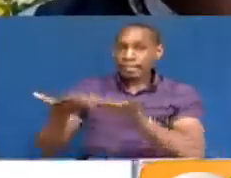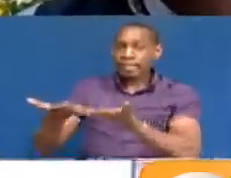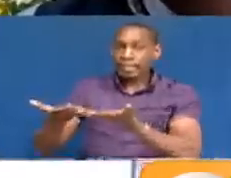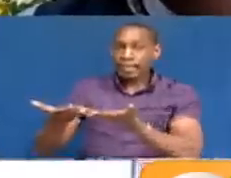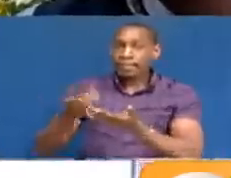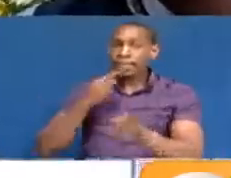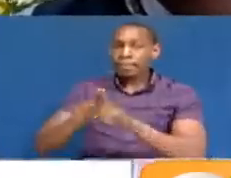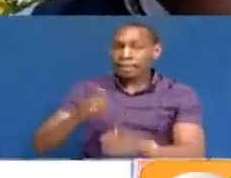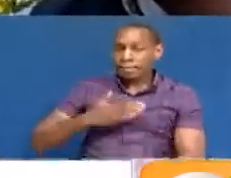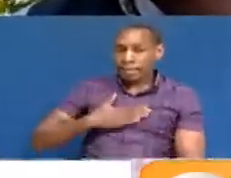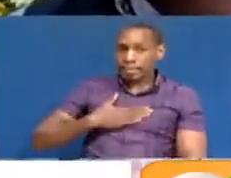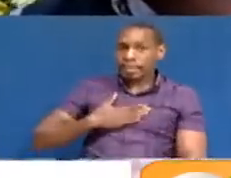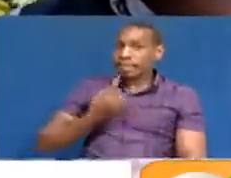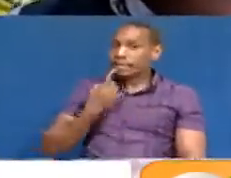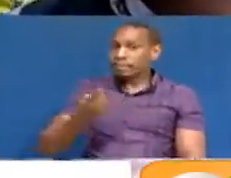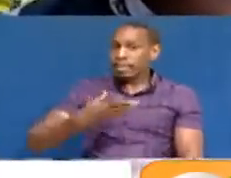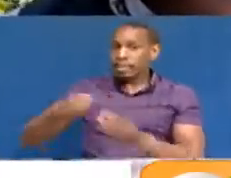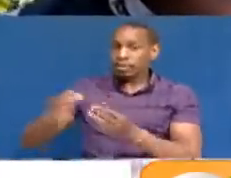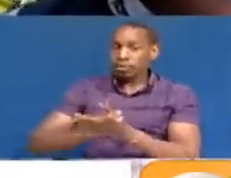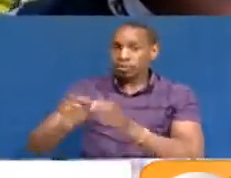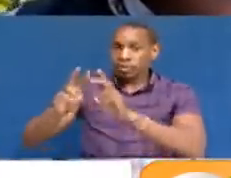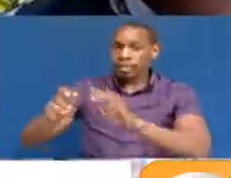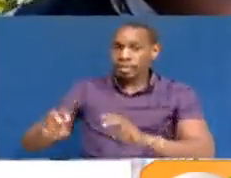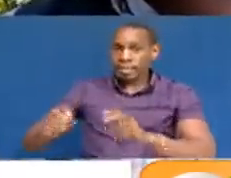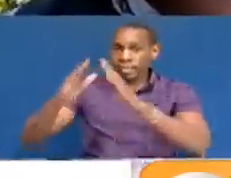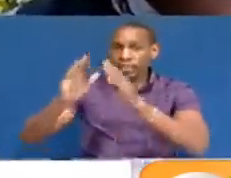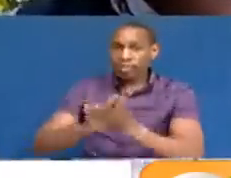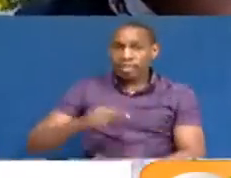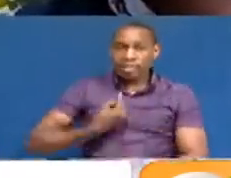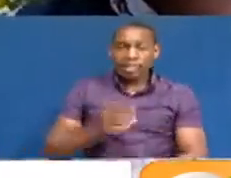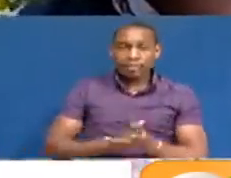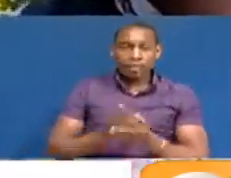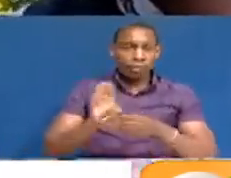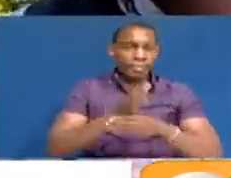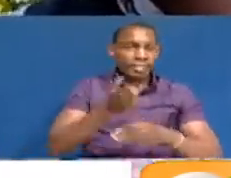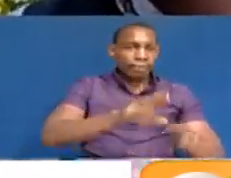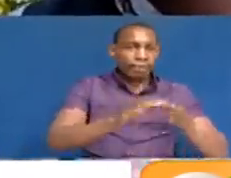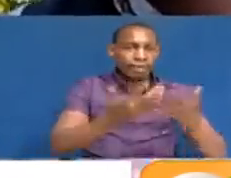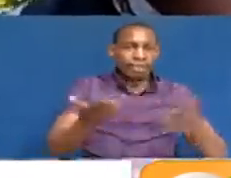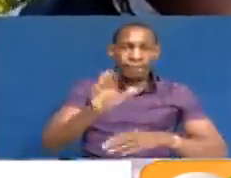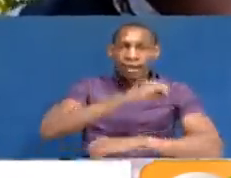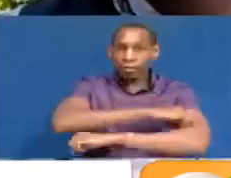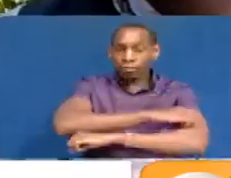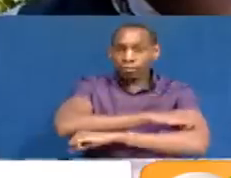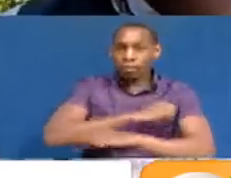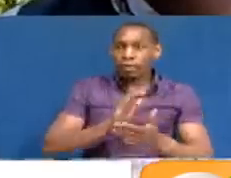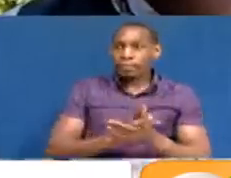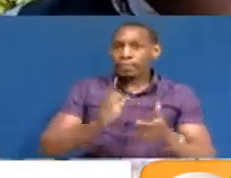to my small brother. I told him to look for me in the house because I was packing to go back to school. And